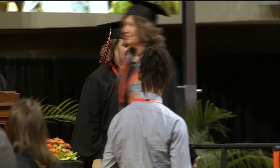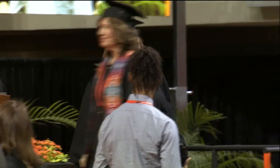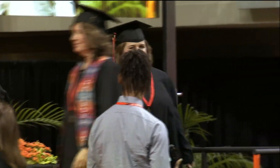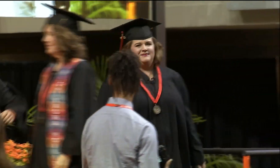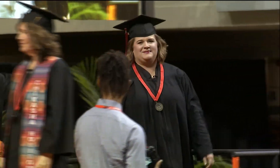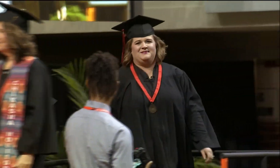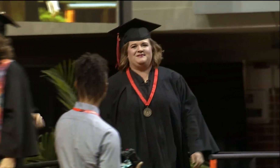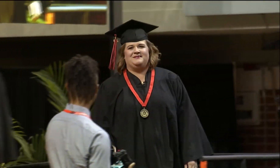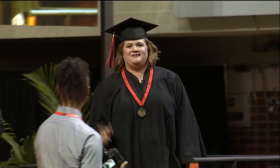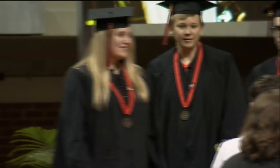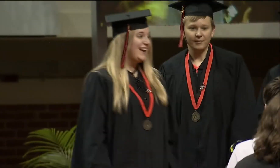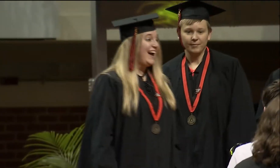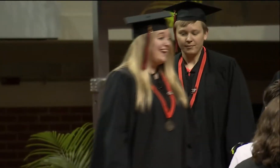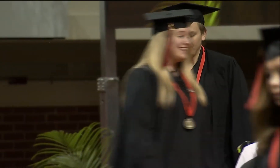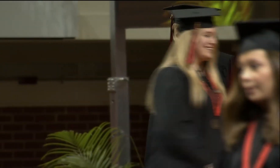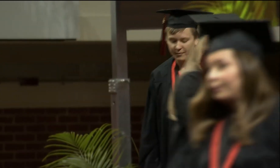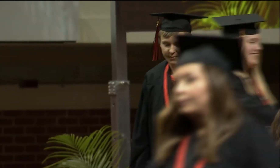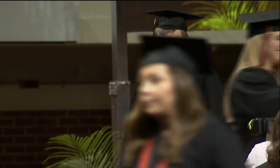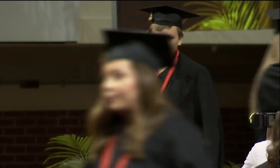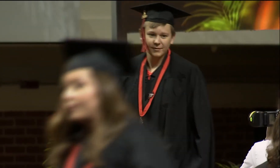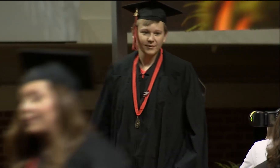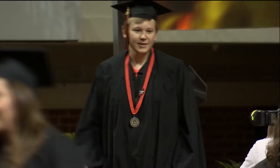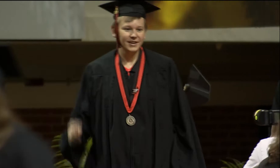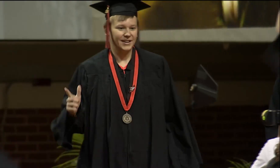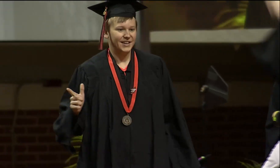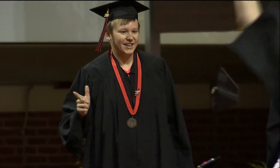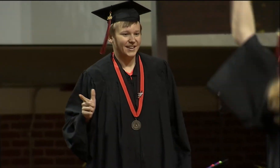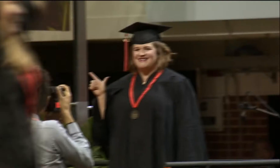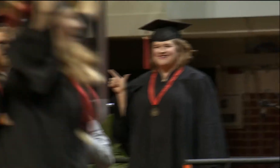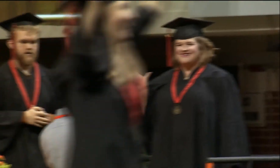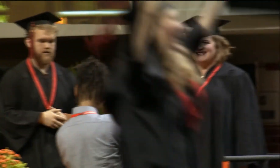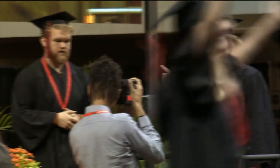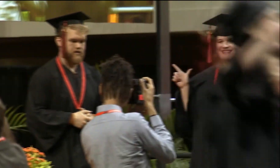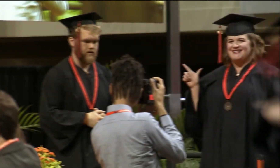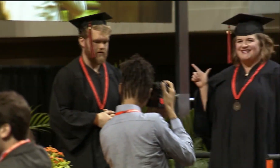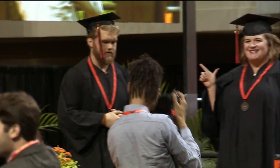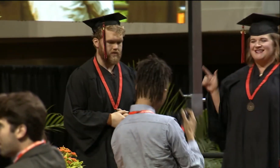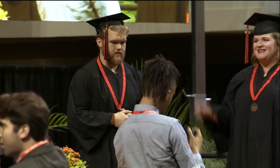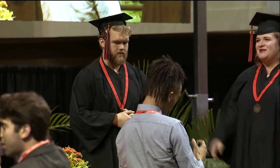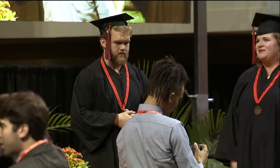Ashley Burcham. Taylor Payne.